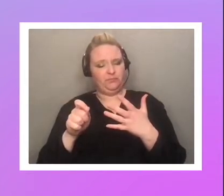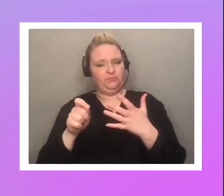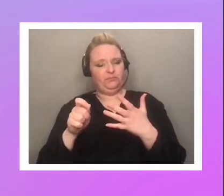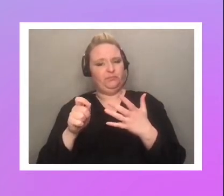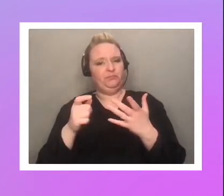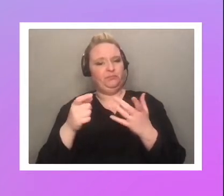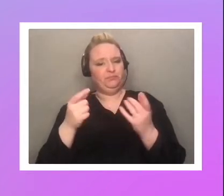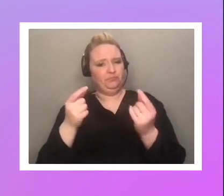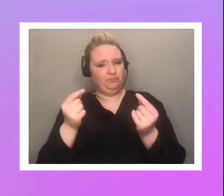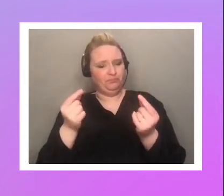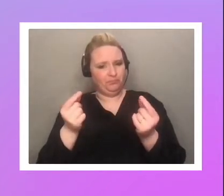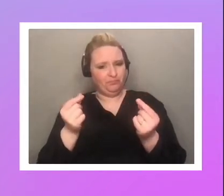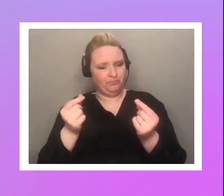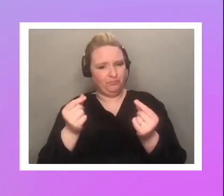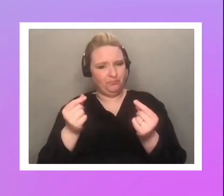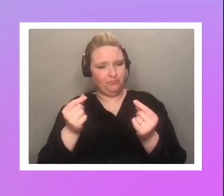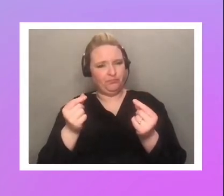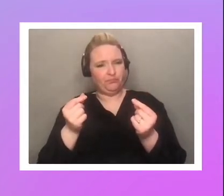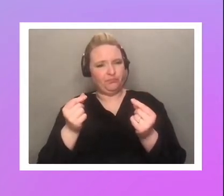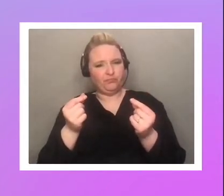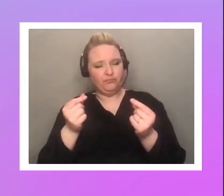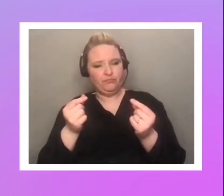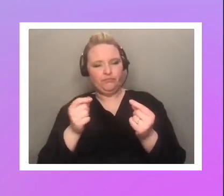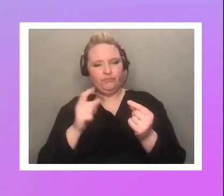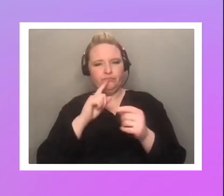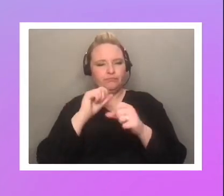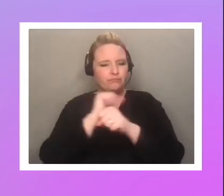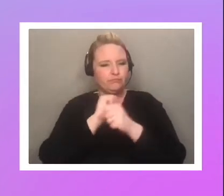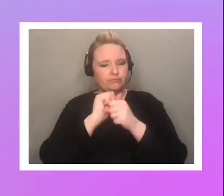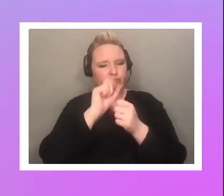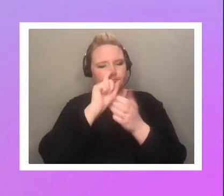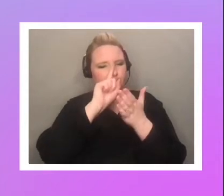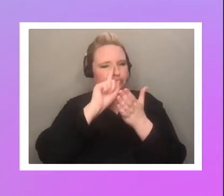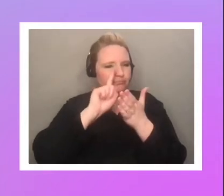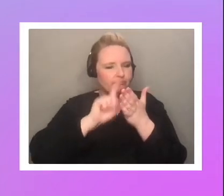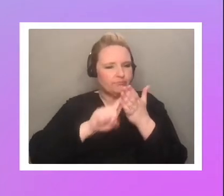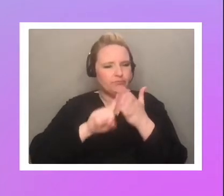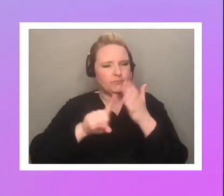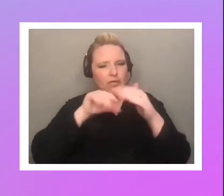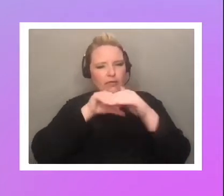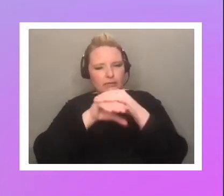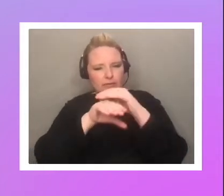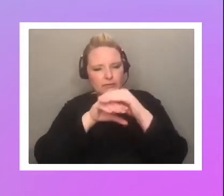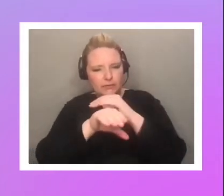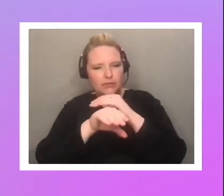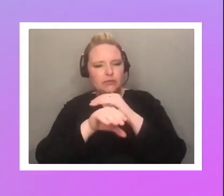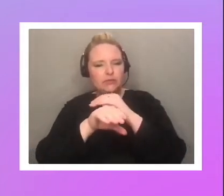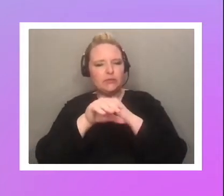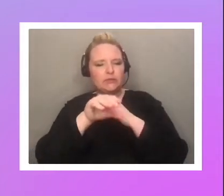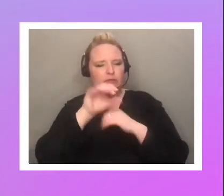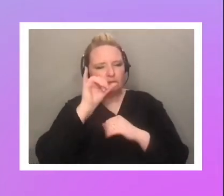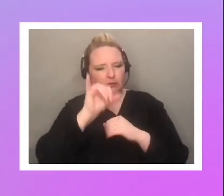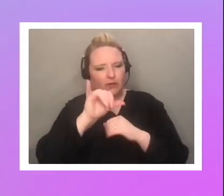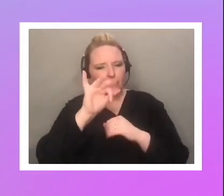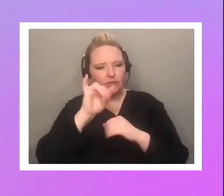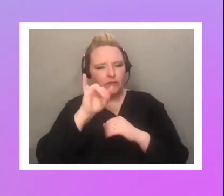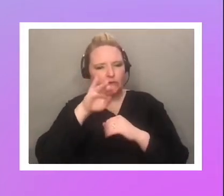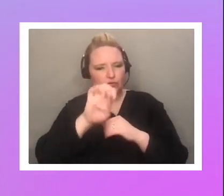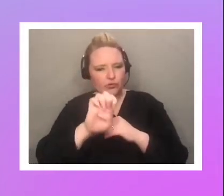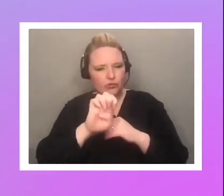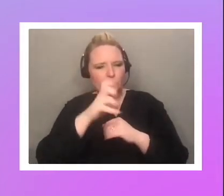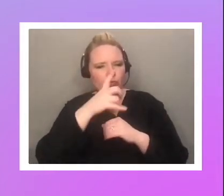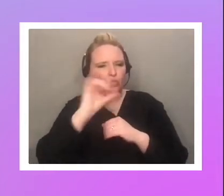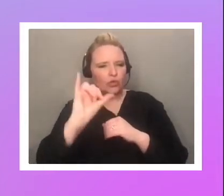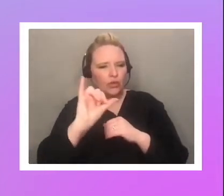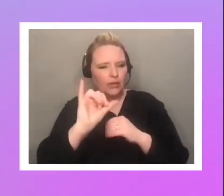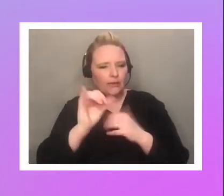making sure that they're really checking what the accessibility of that particular